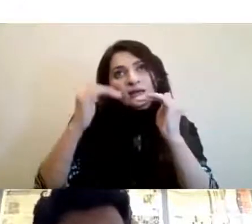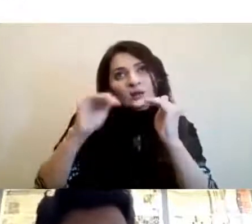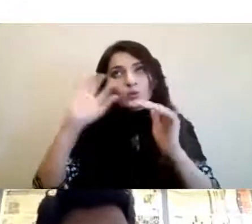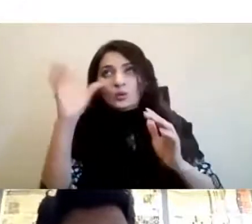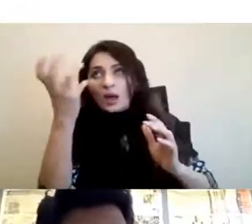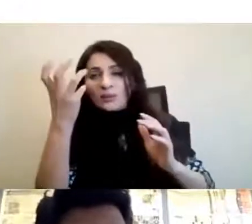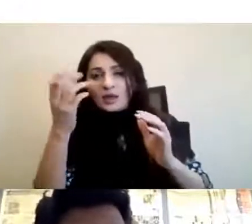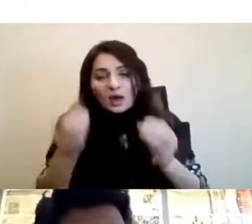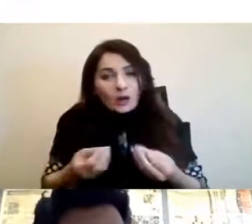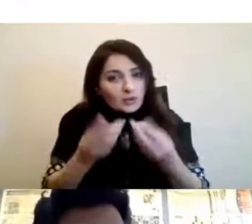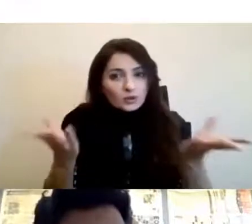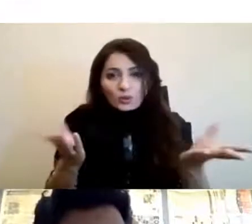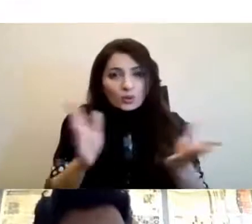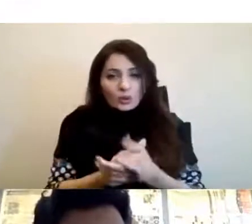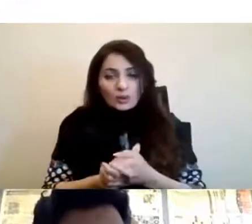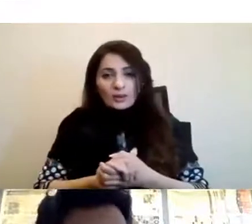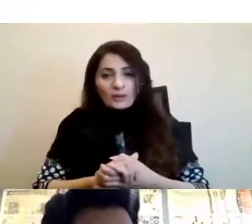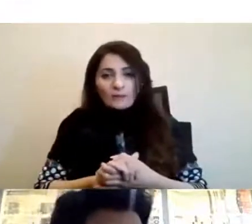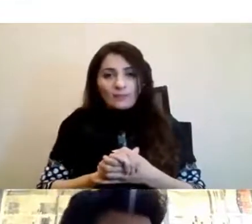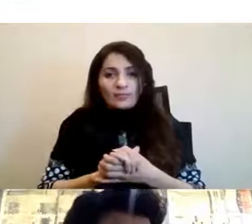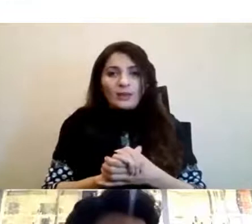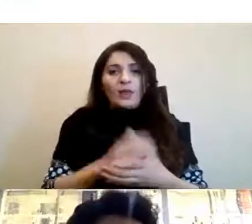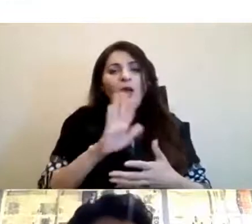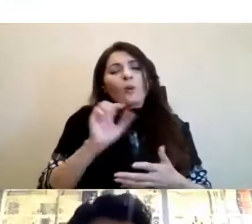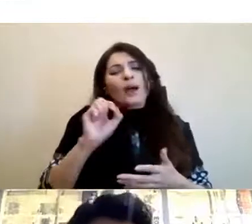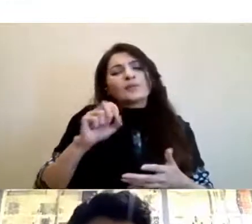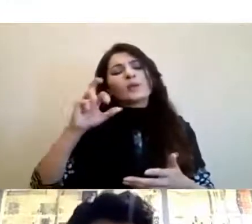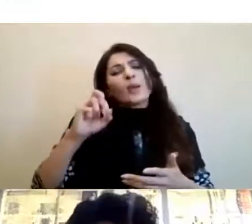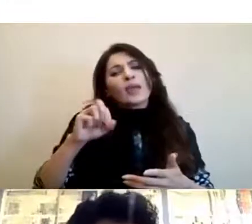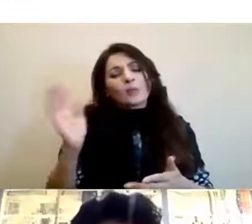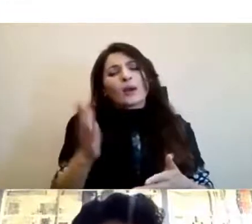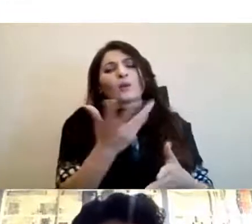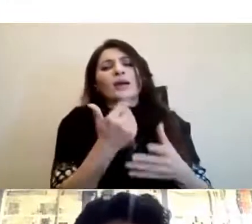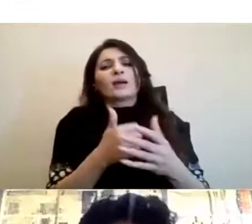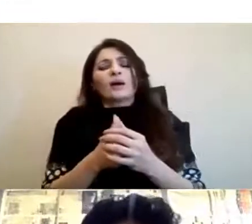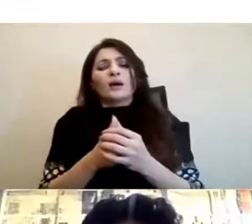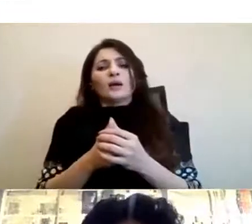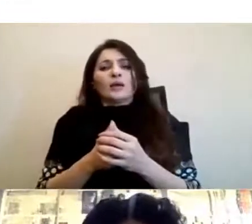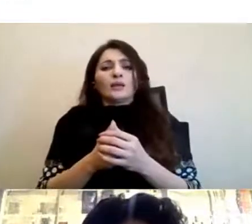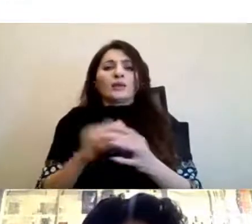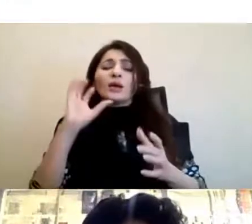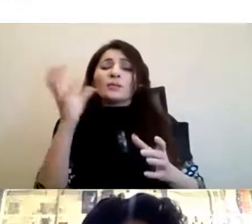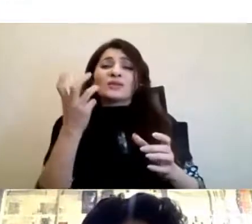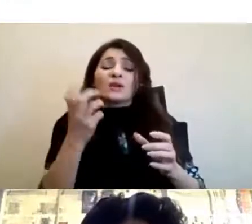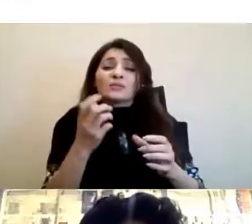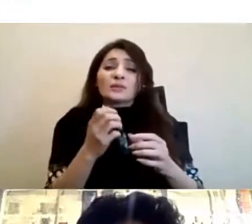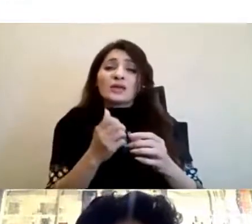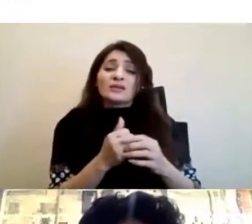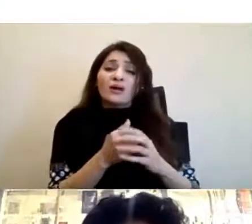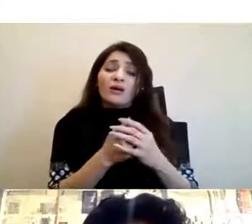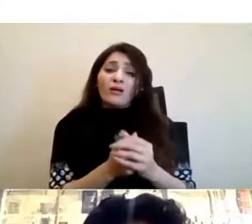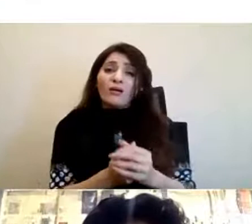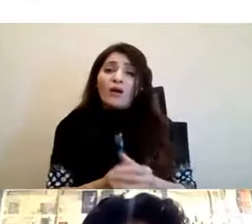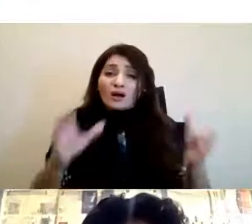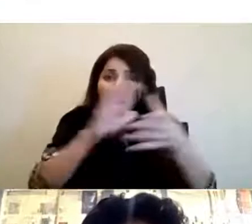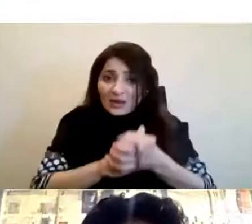with, EN and 508 and all these. And again, because of their international commitments and a collaboration